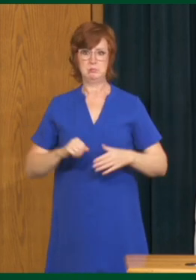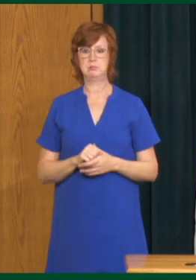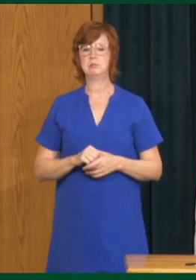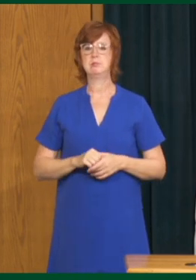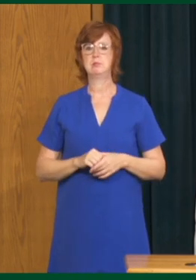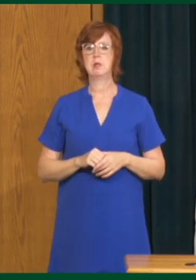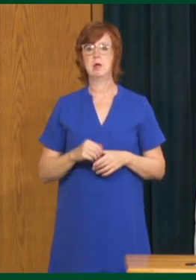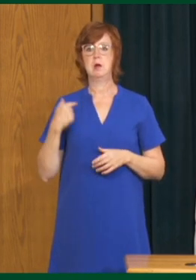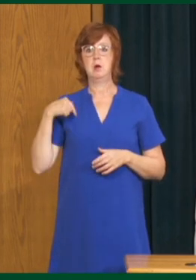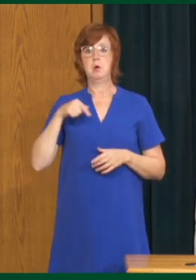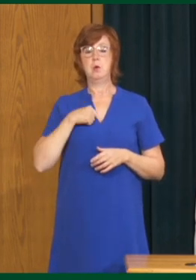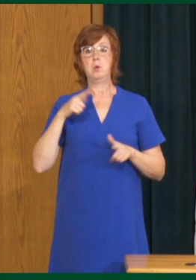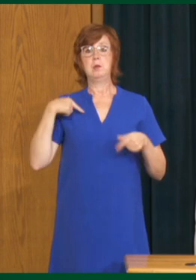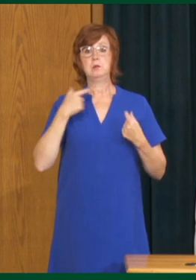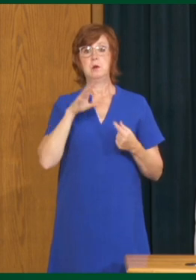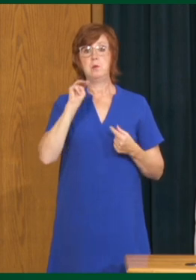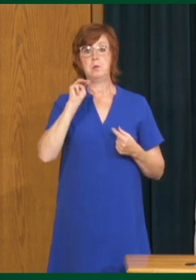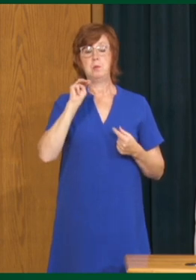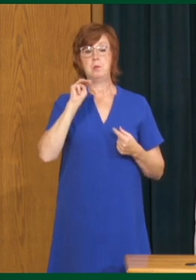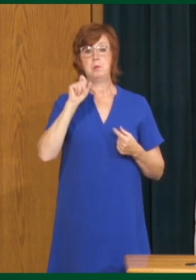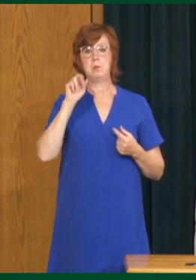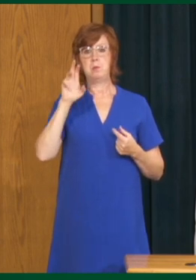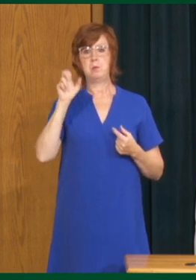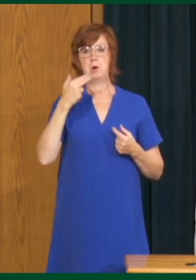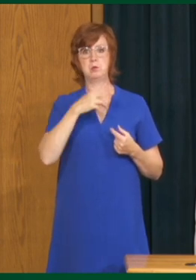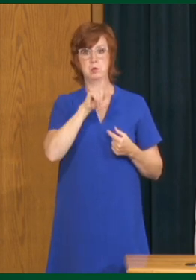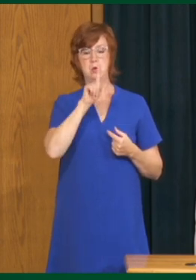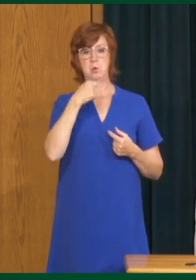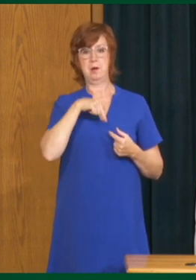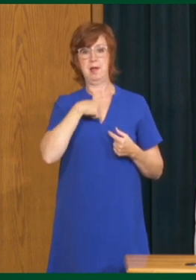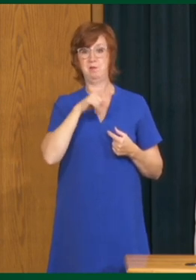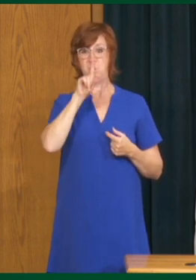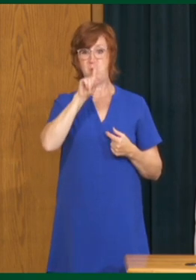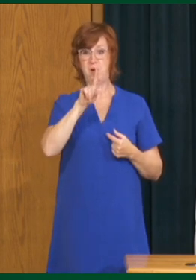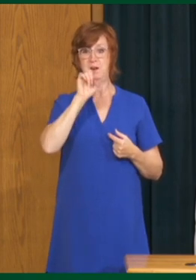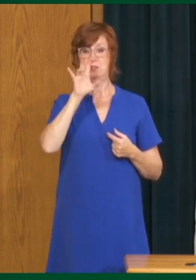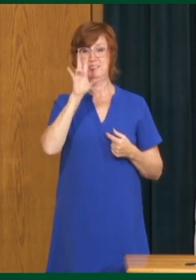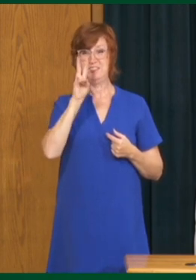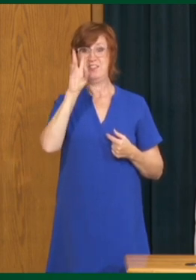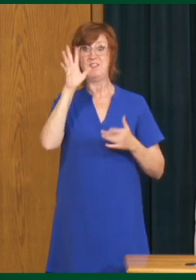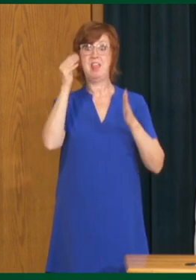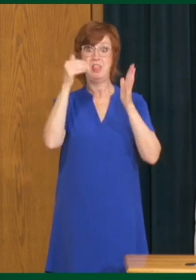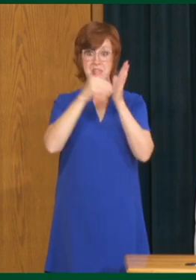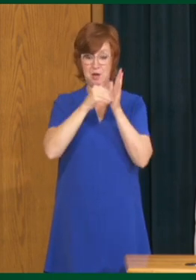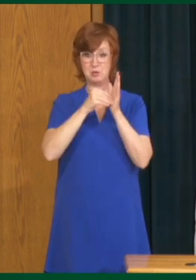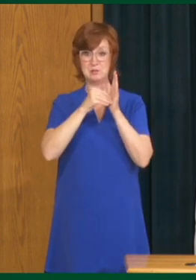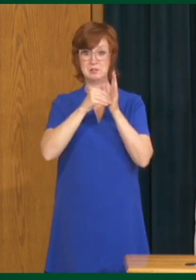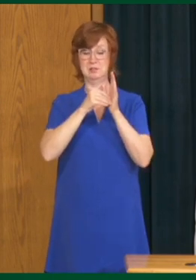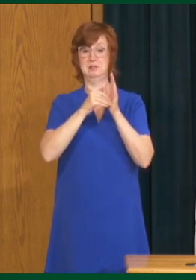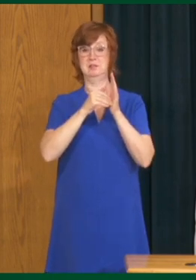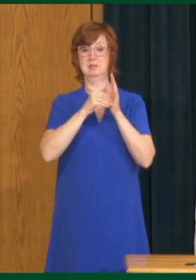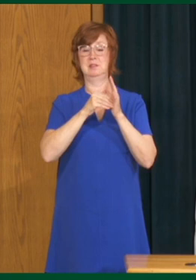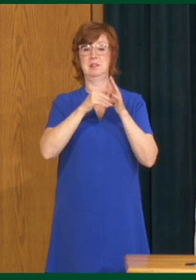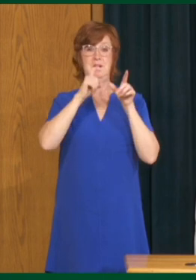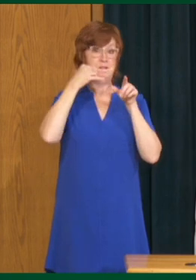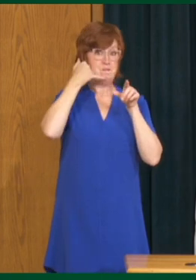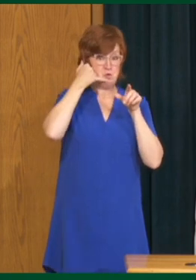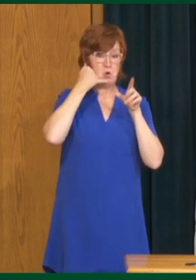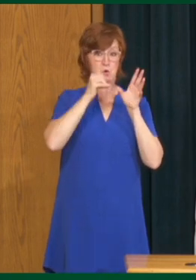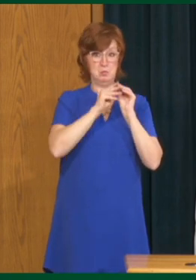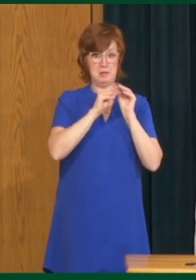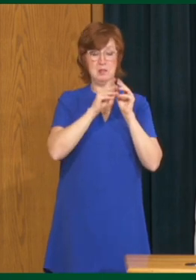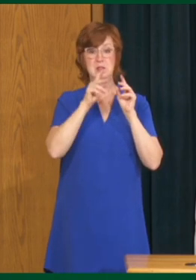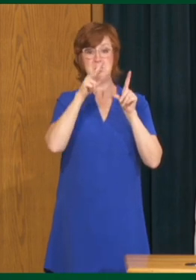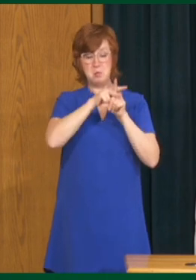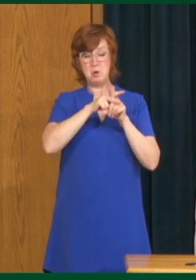than 175,000 appointments have been delivered through this option. Virtual care delivery was fast-tracked in a major way over the